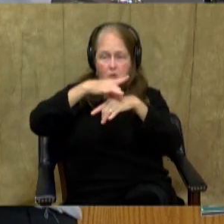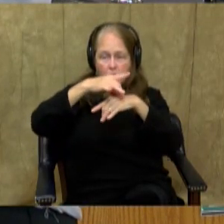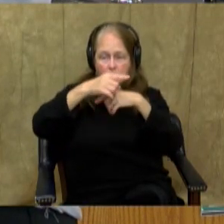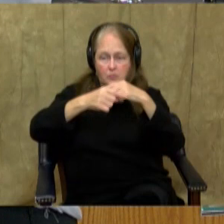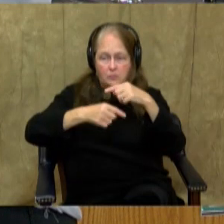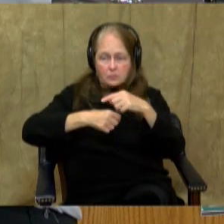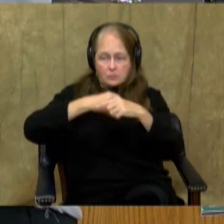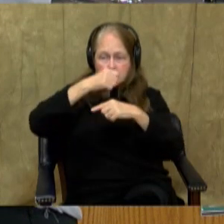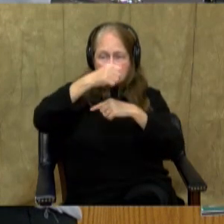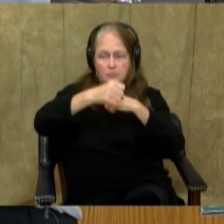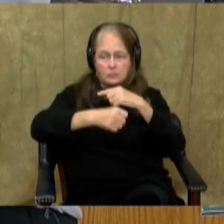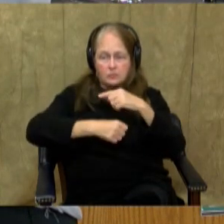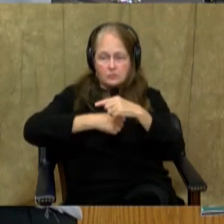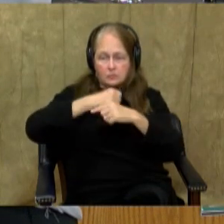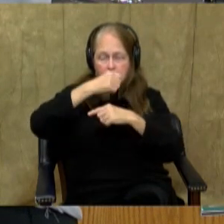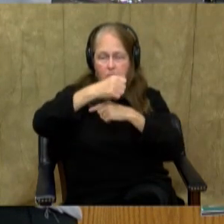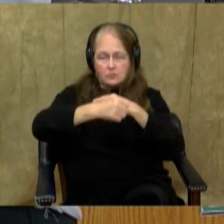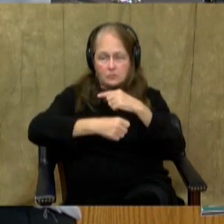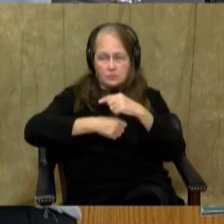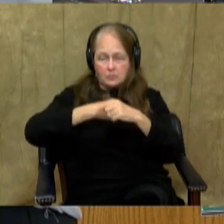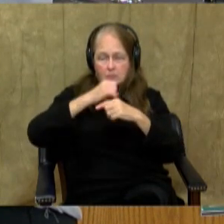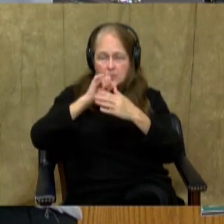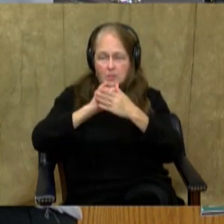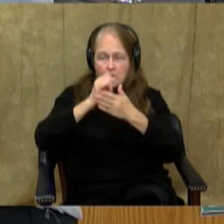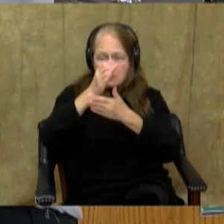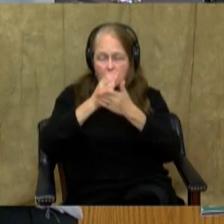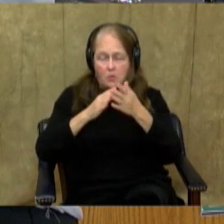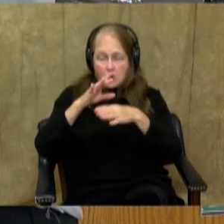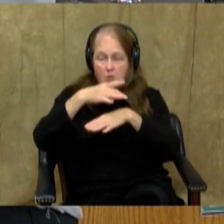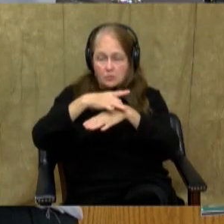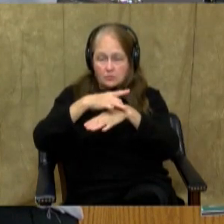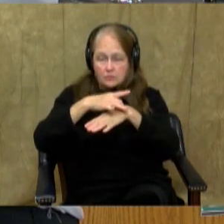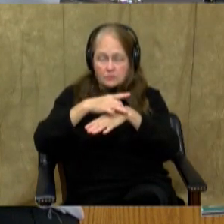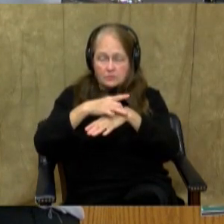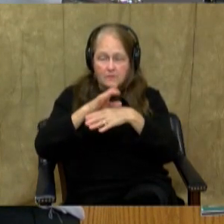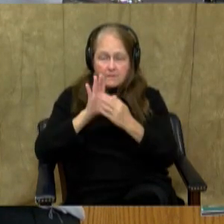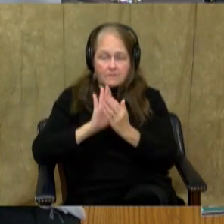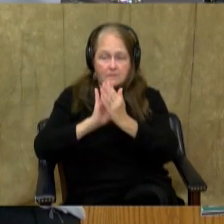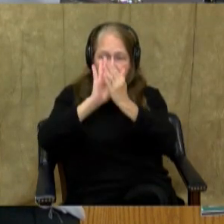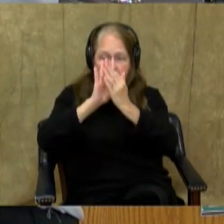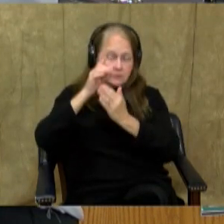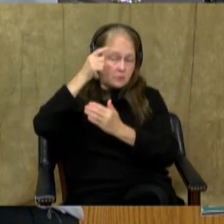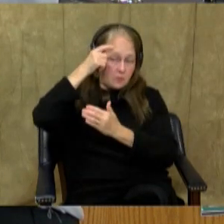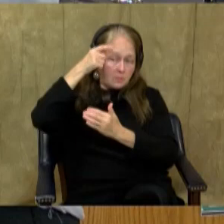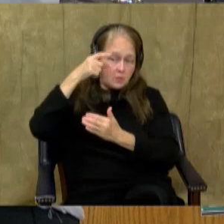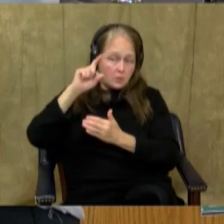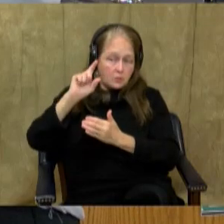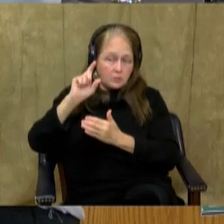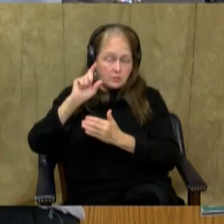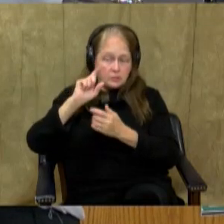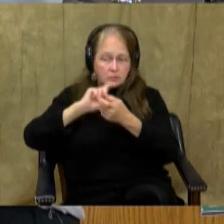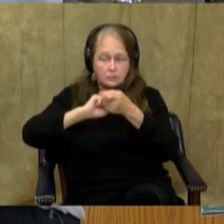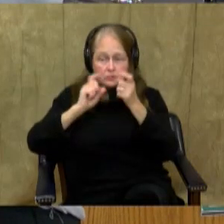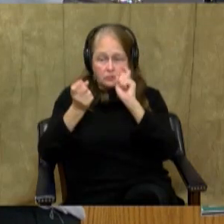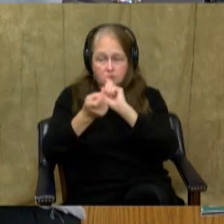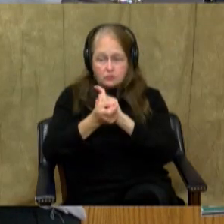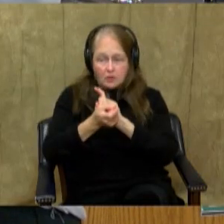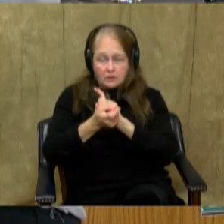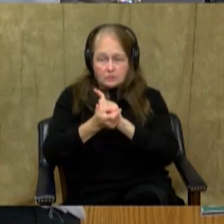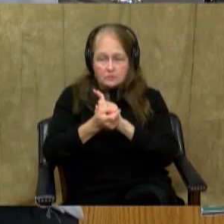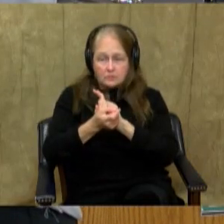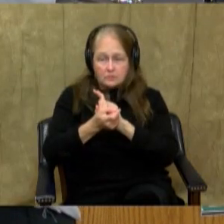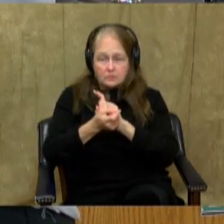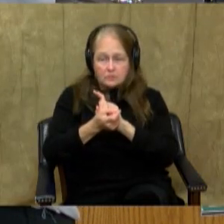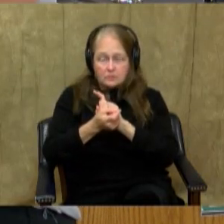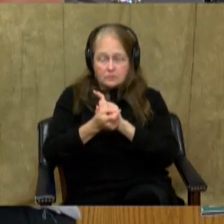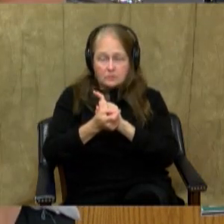it rotates, the part of the Earth that is facing the moon is changing.